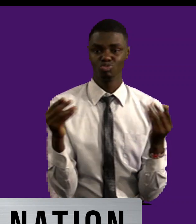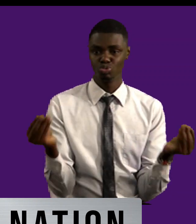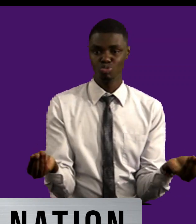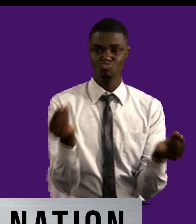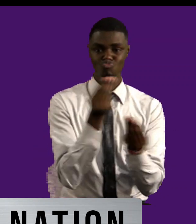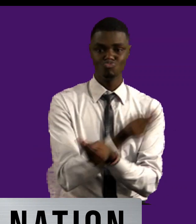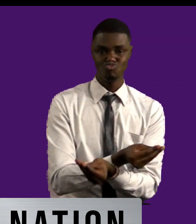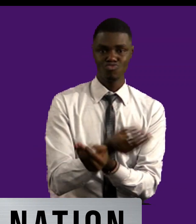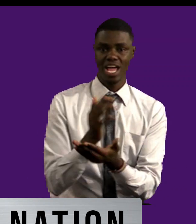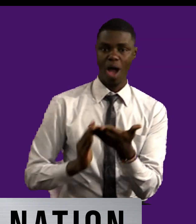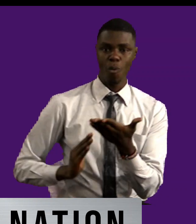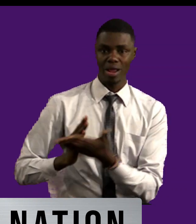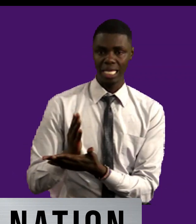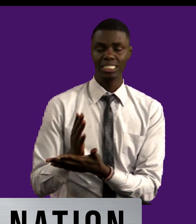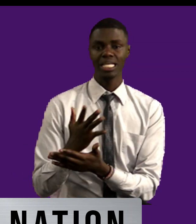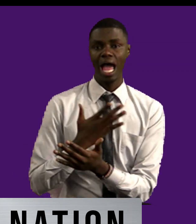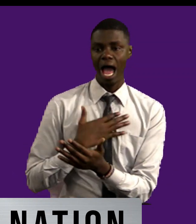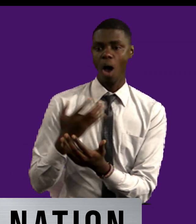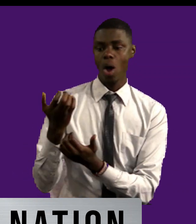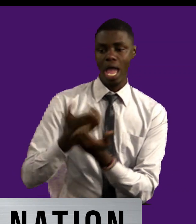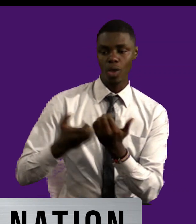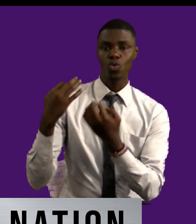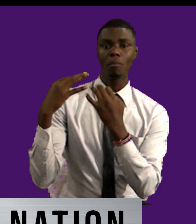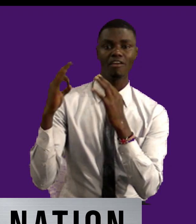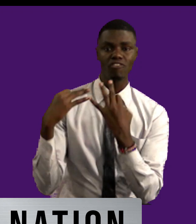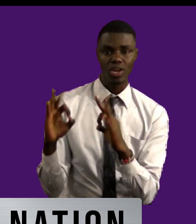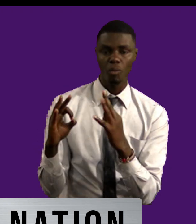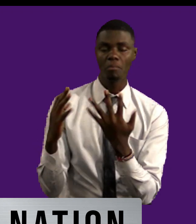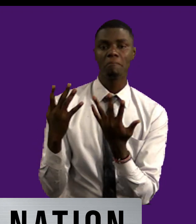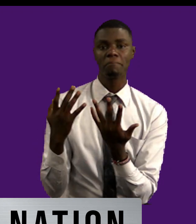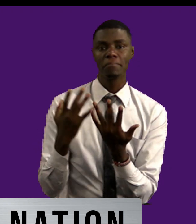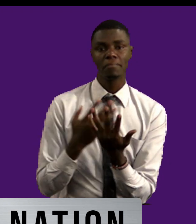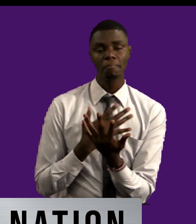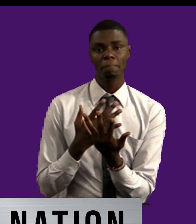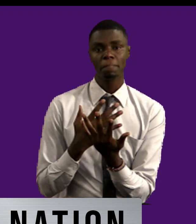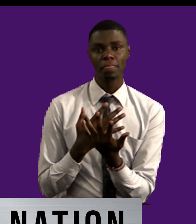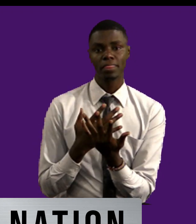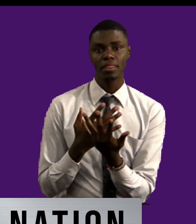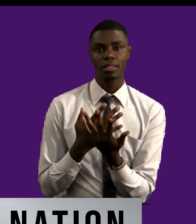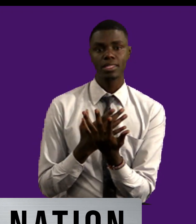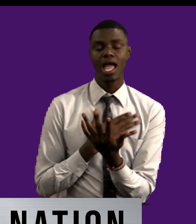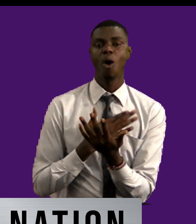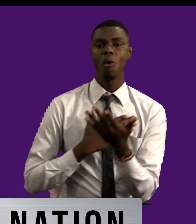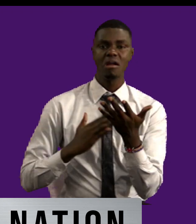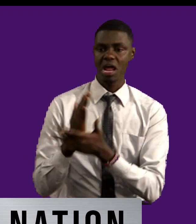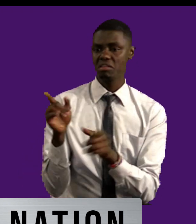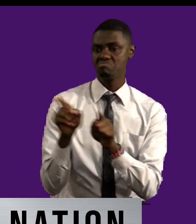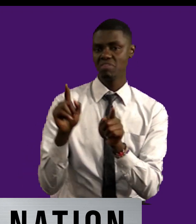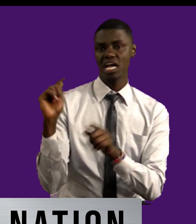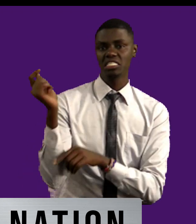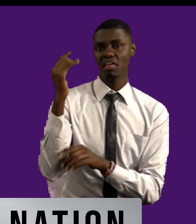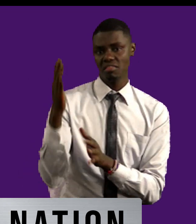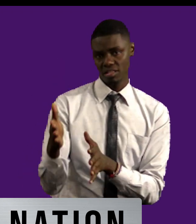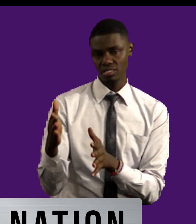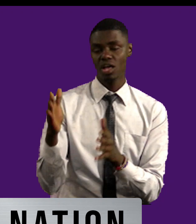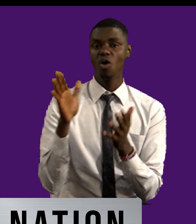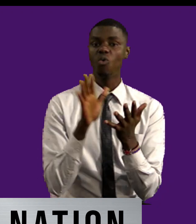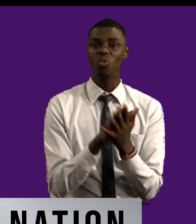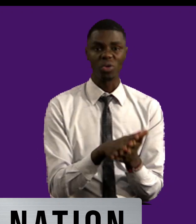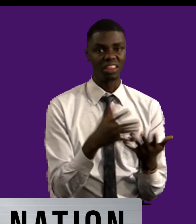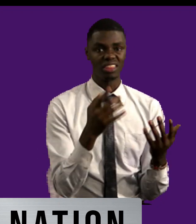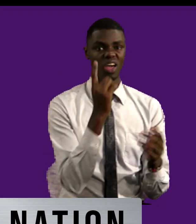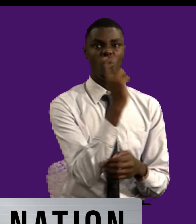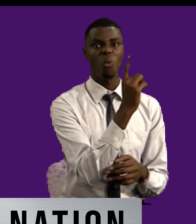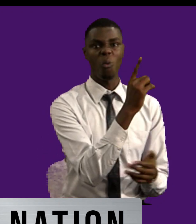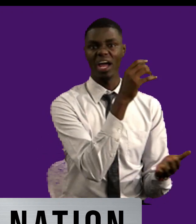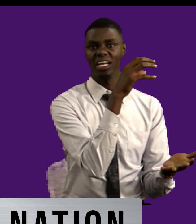our rights, our economic freedom, our rights as Kenyans with just